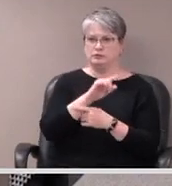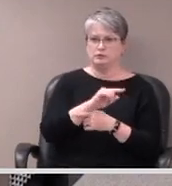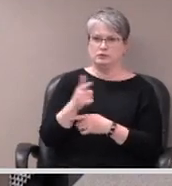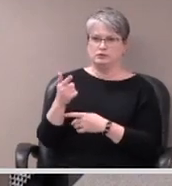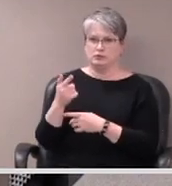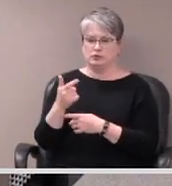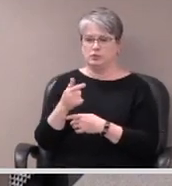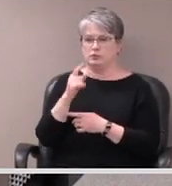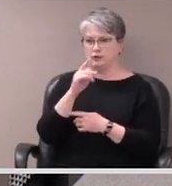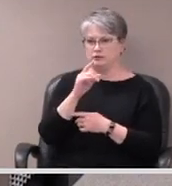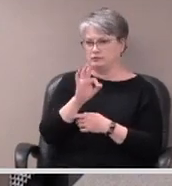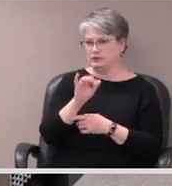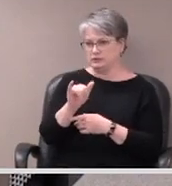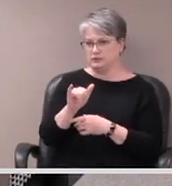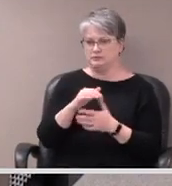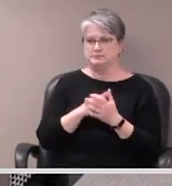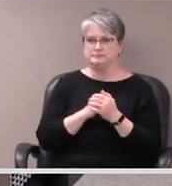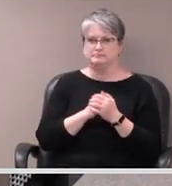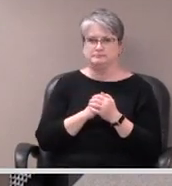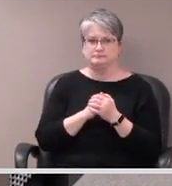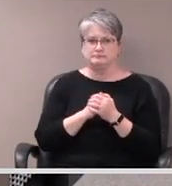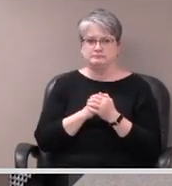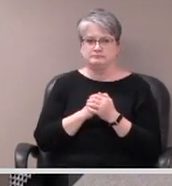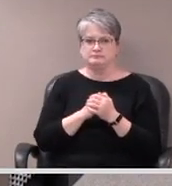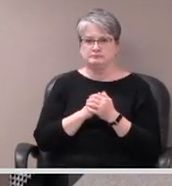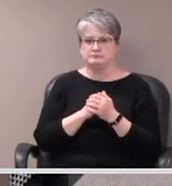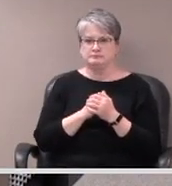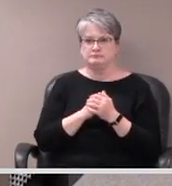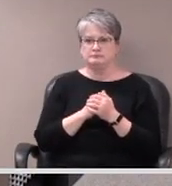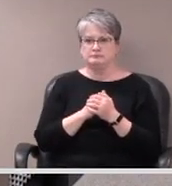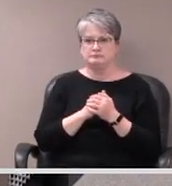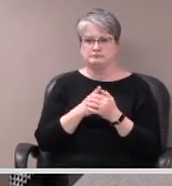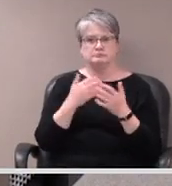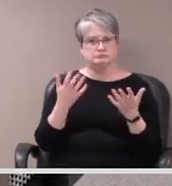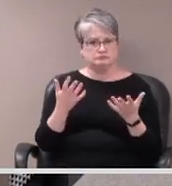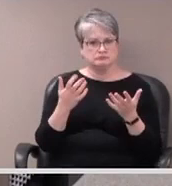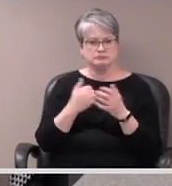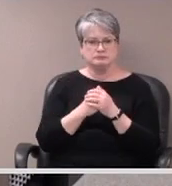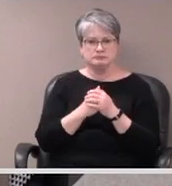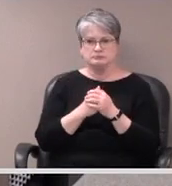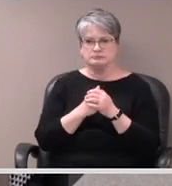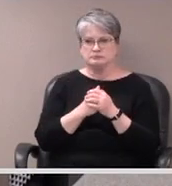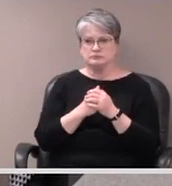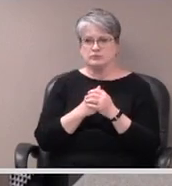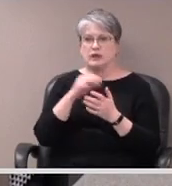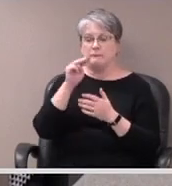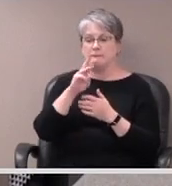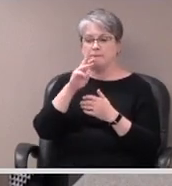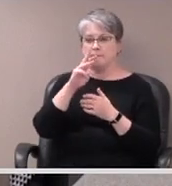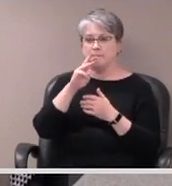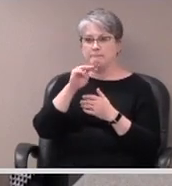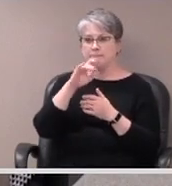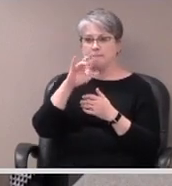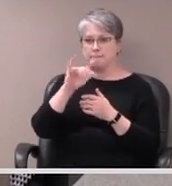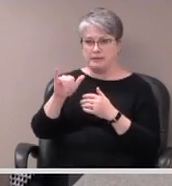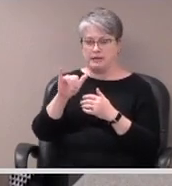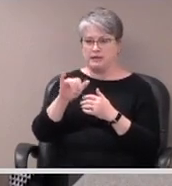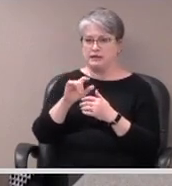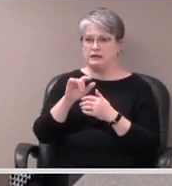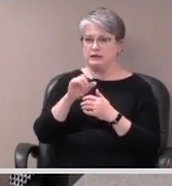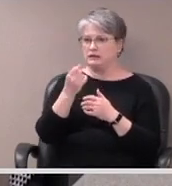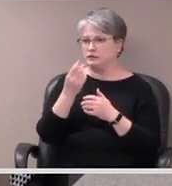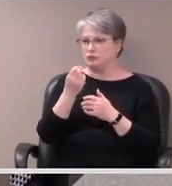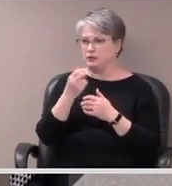2021 fiscal year. The tentative will come forward in May 12th and then May 26th